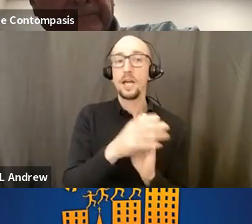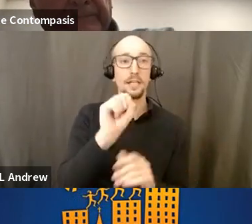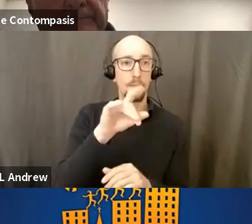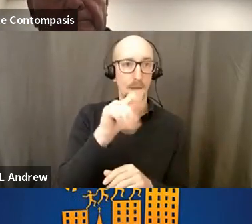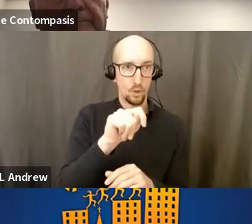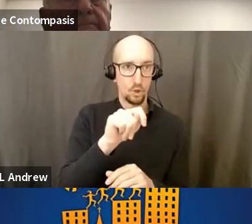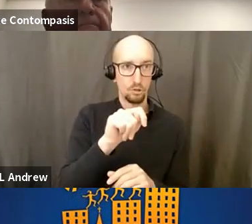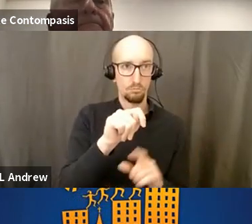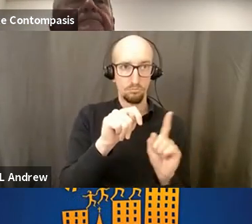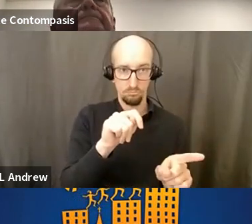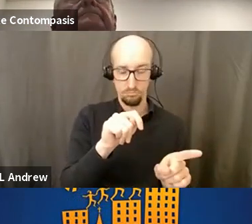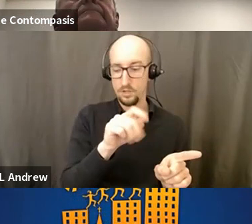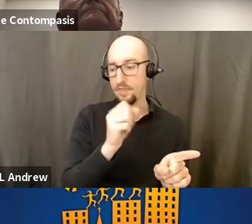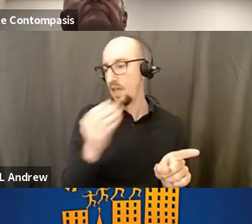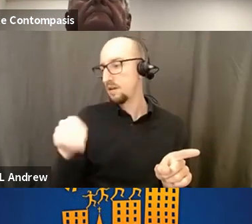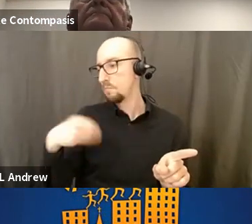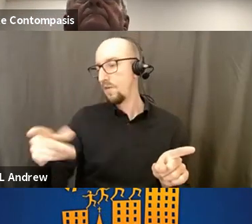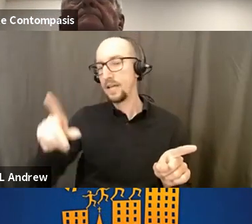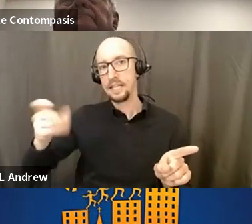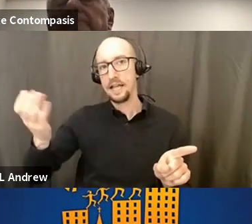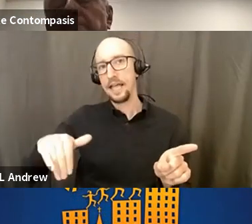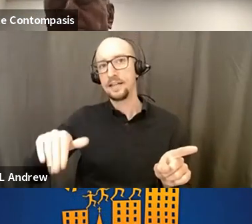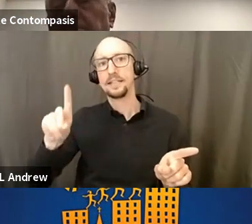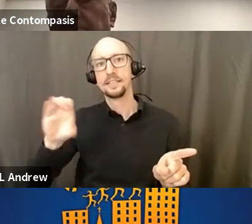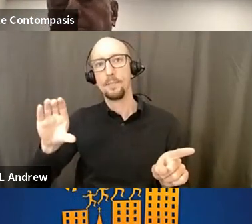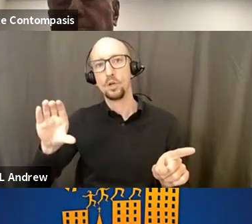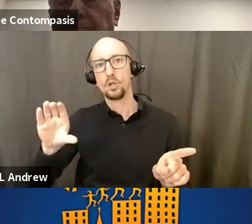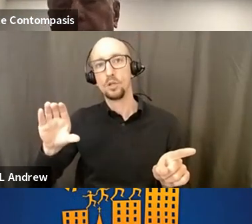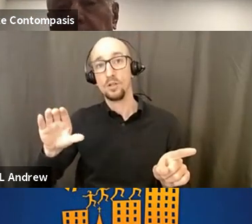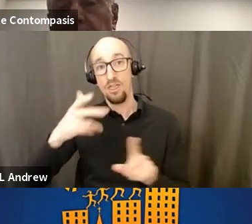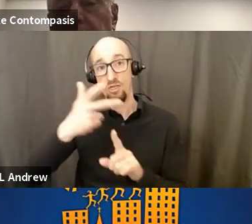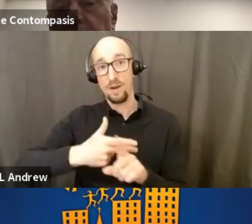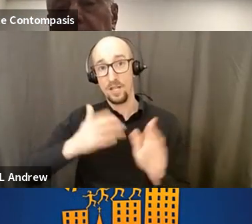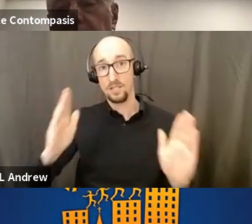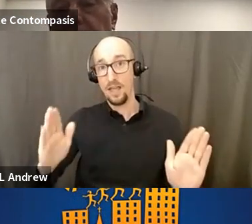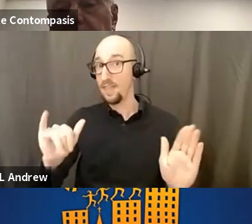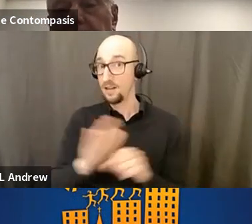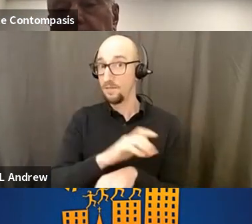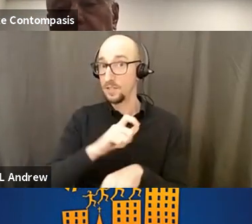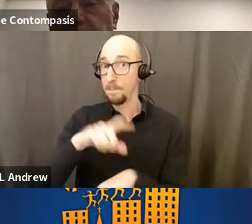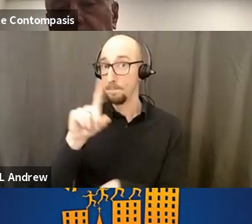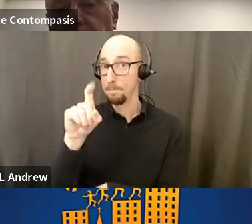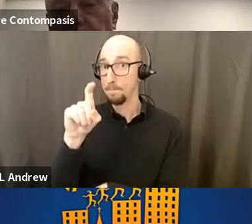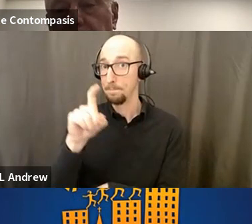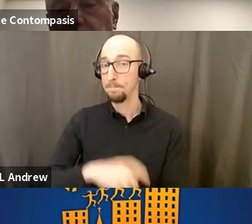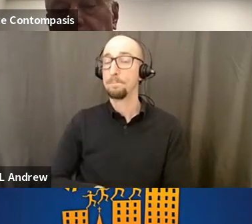September and then given again in December? Is that enough time?